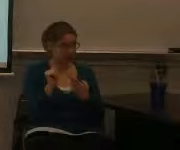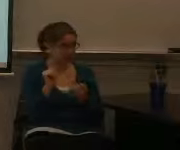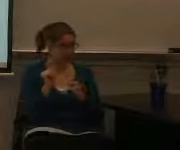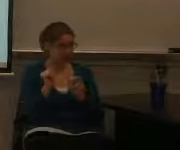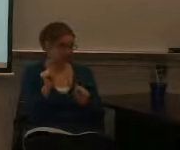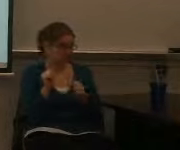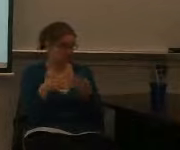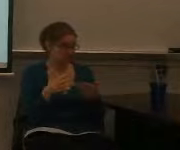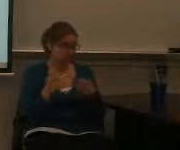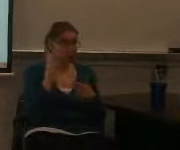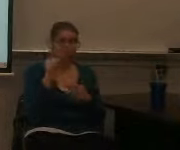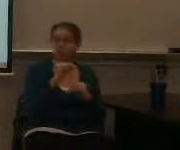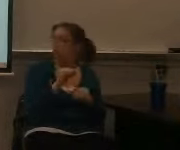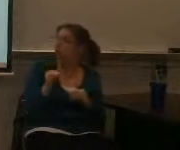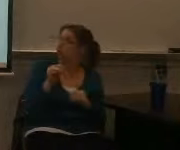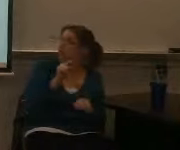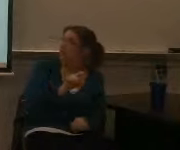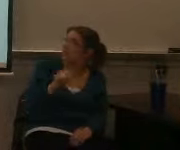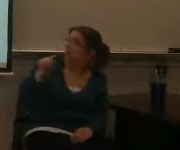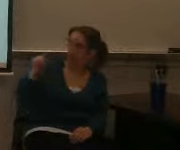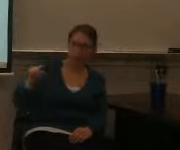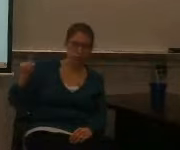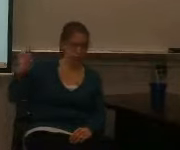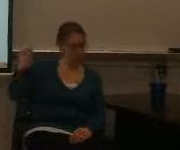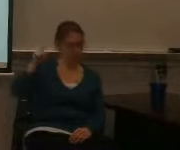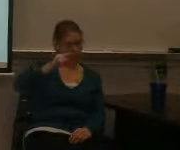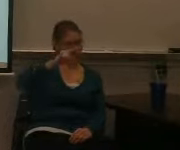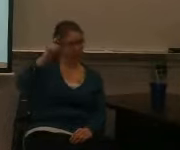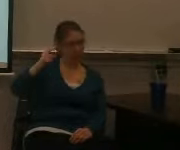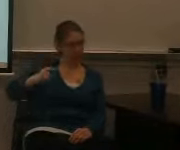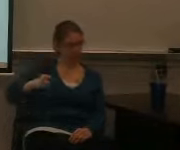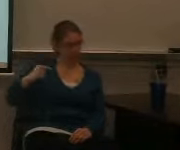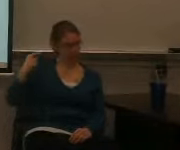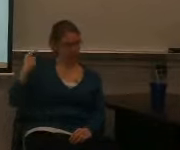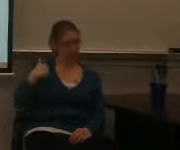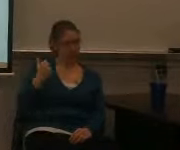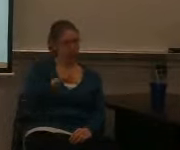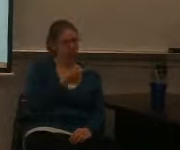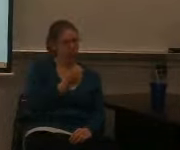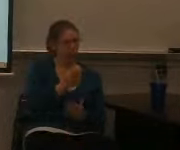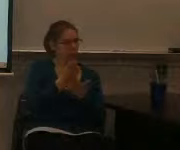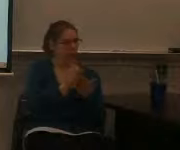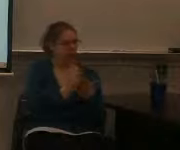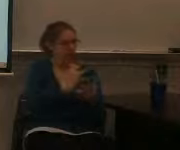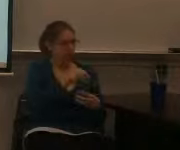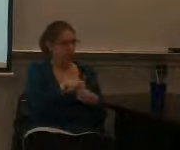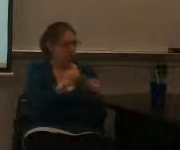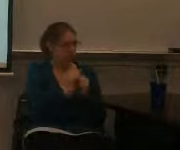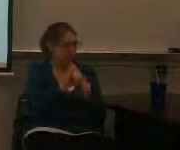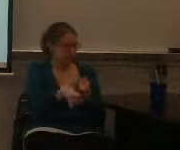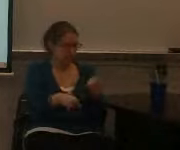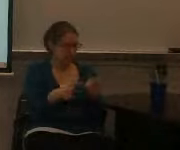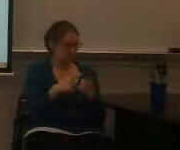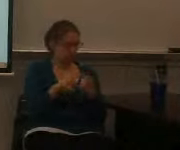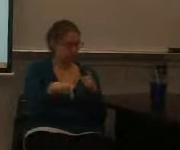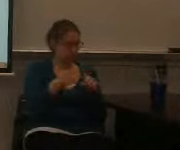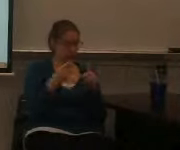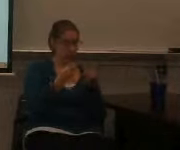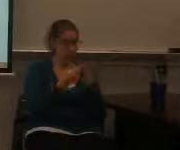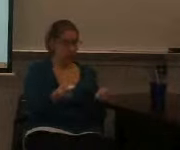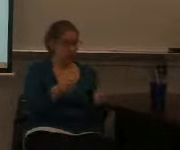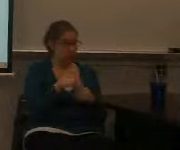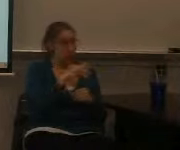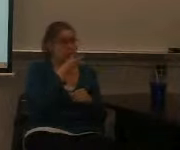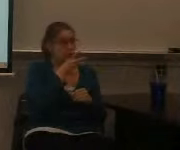will move downstream. And there's a couple of components to that. One is when it's dissolved